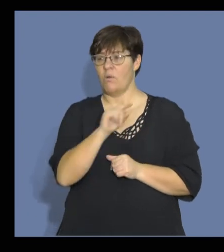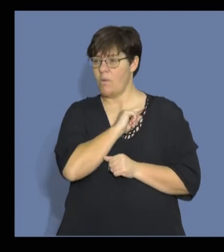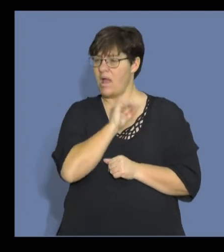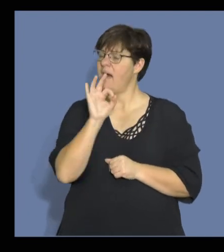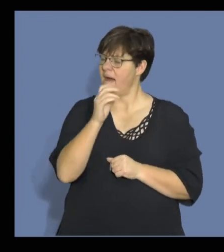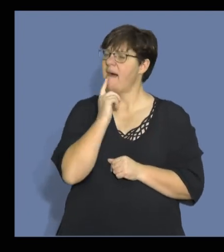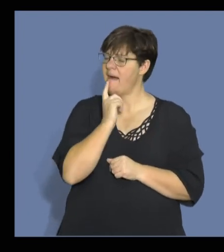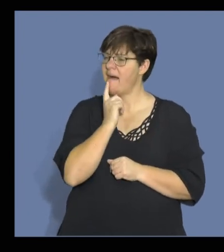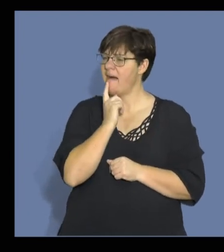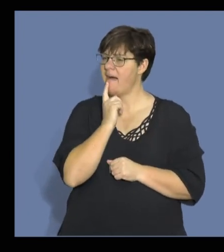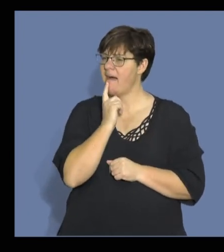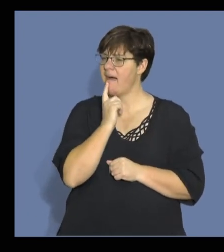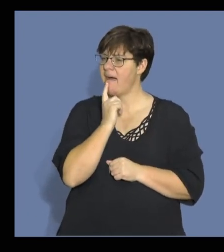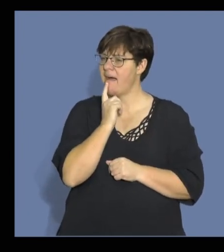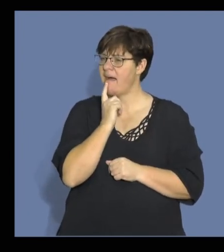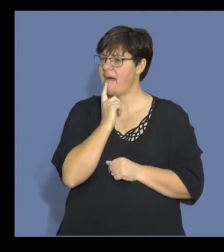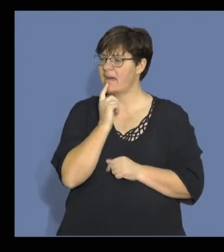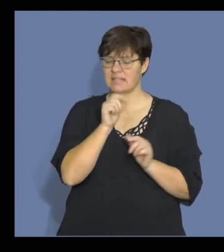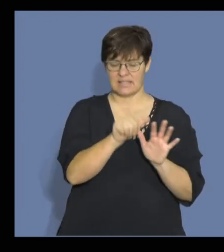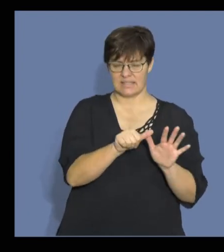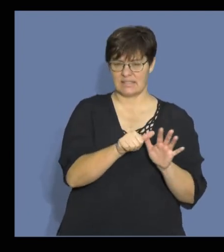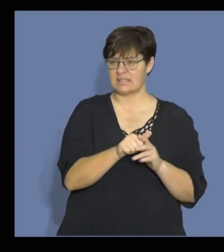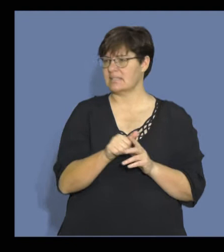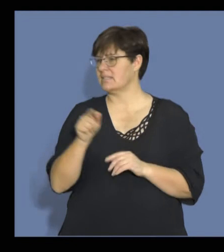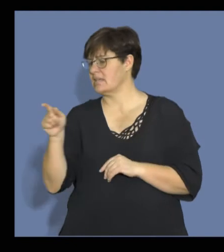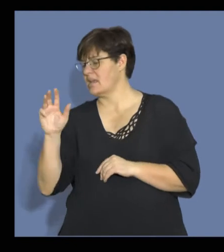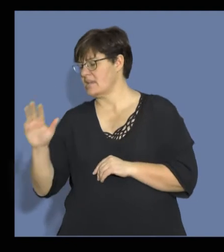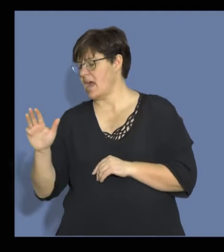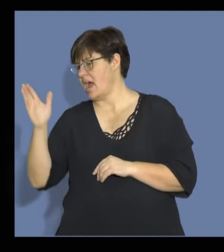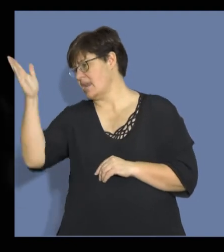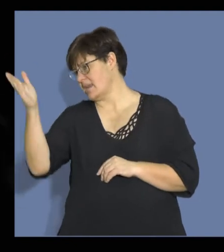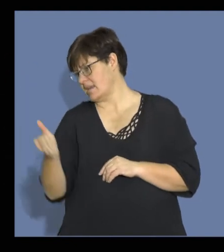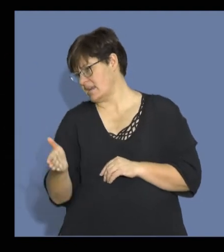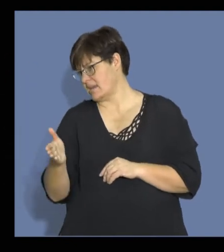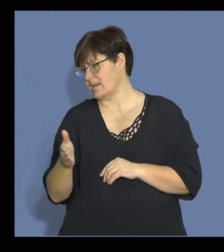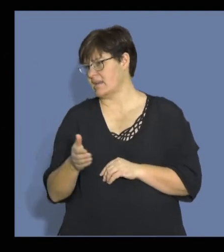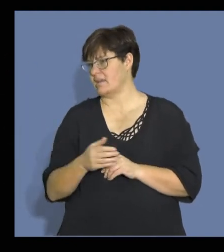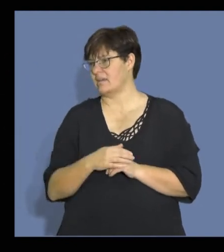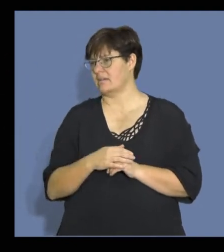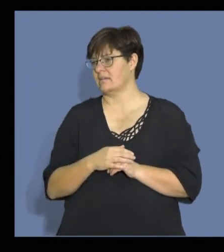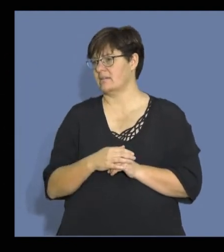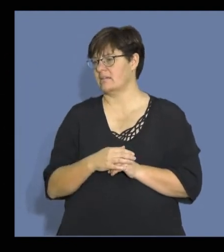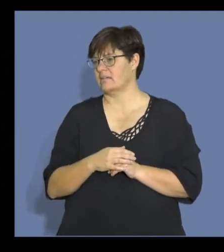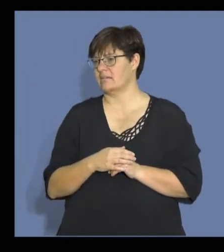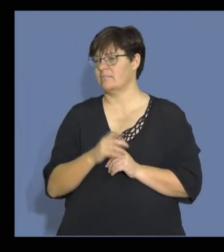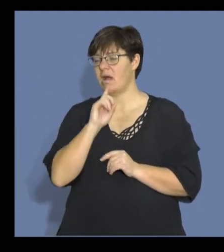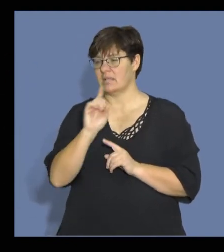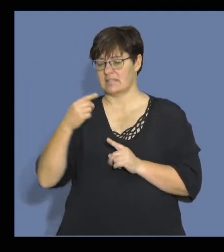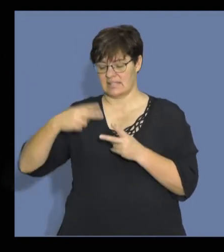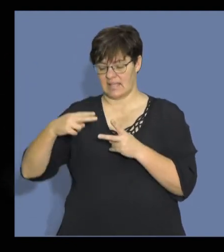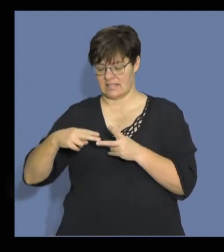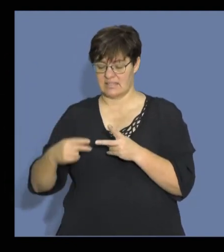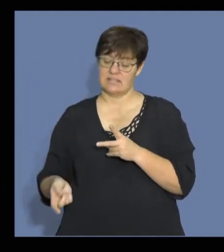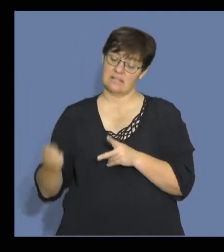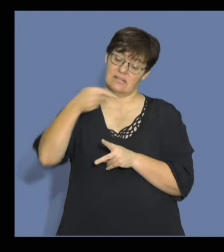And that makes sense because there is 6, here is 9 somewhere, and so there's going to be my